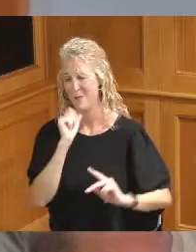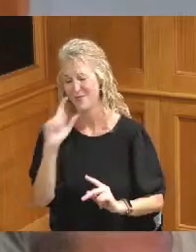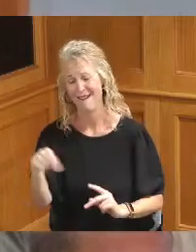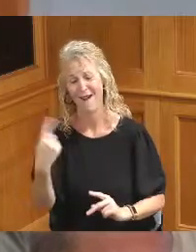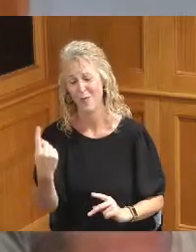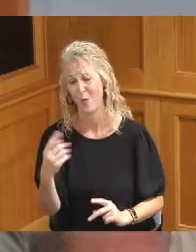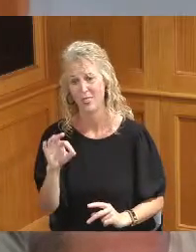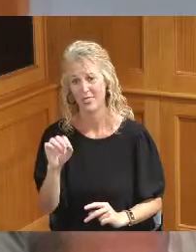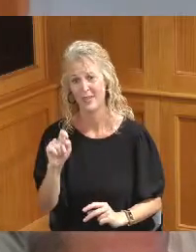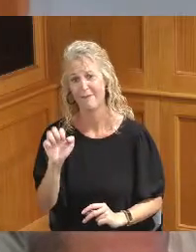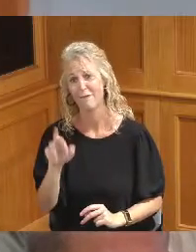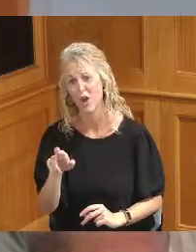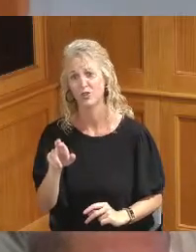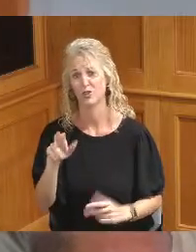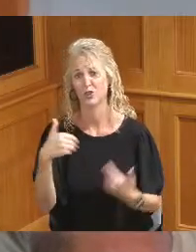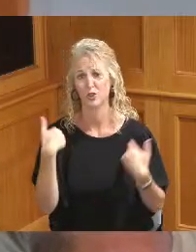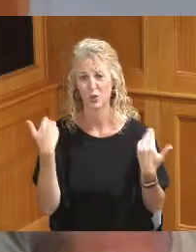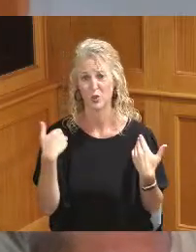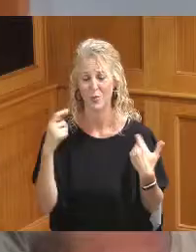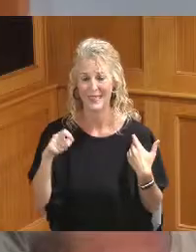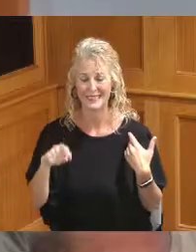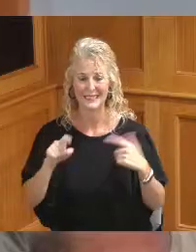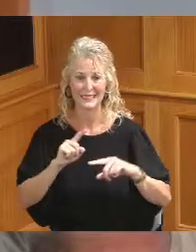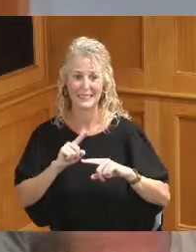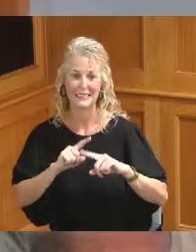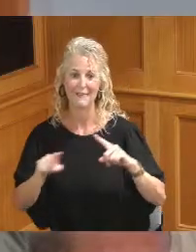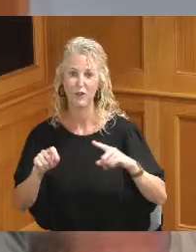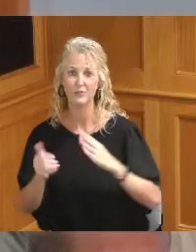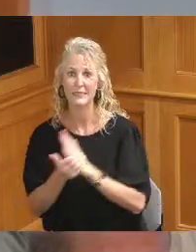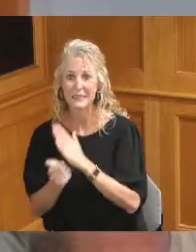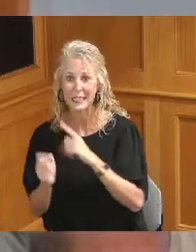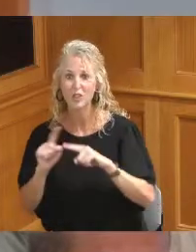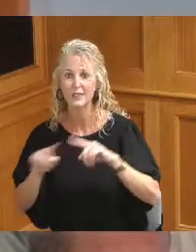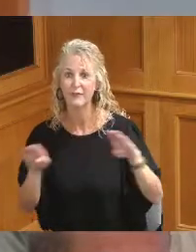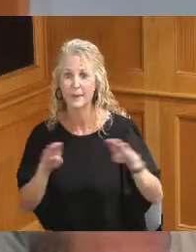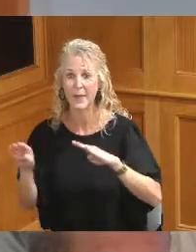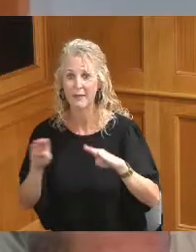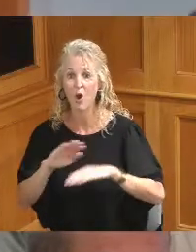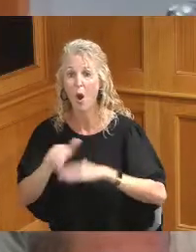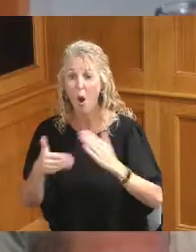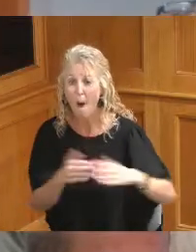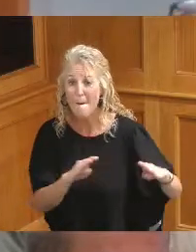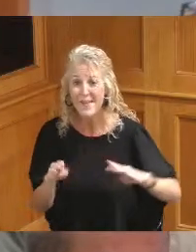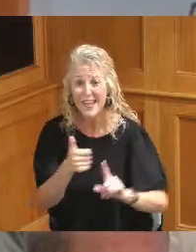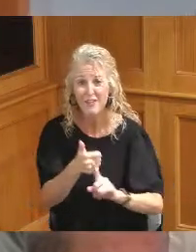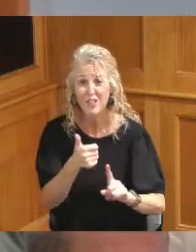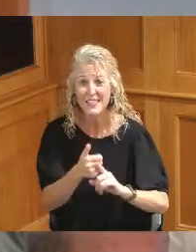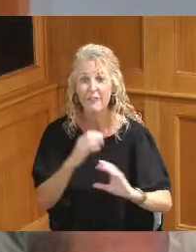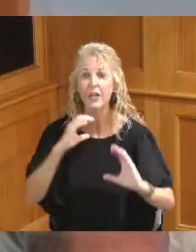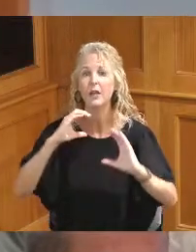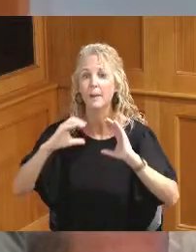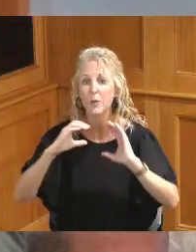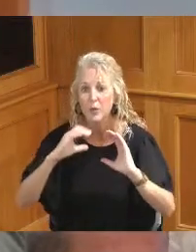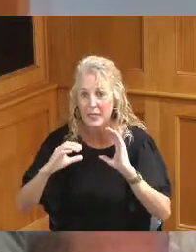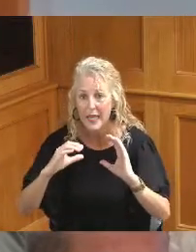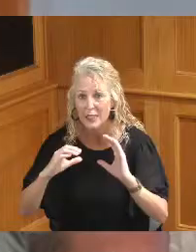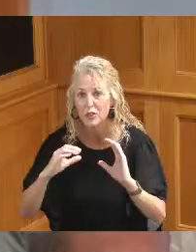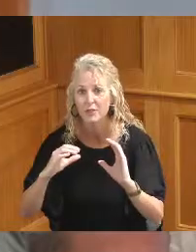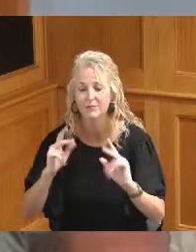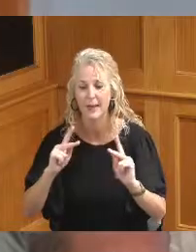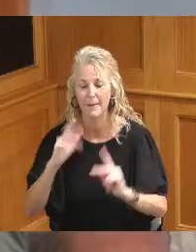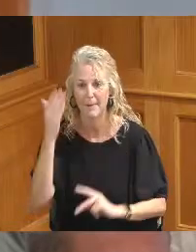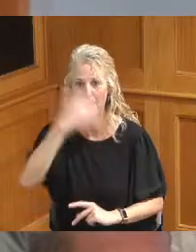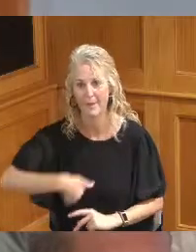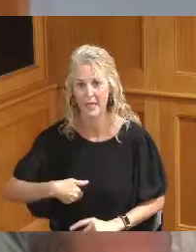takes a different level of training, a different level of understanding. All behavior is a form of communication, and that's something that seems to often be missed.